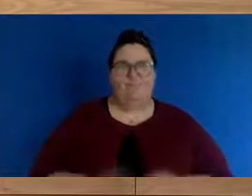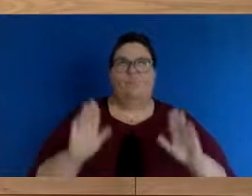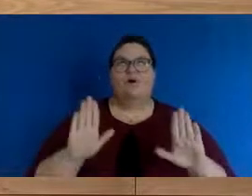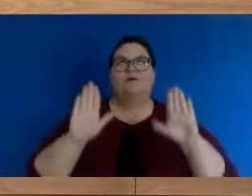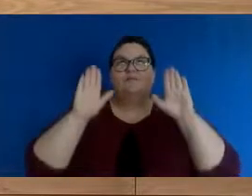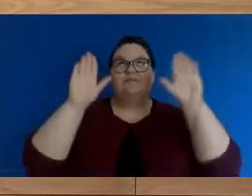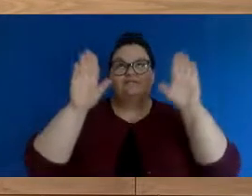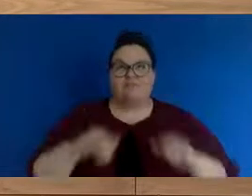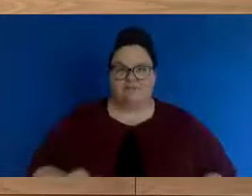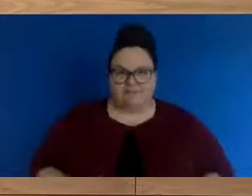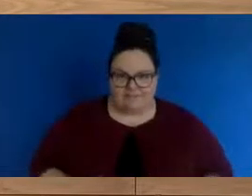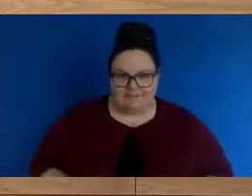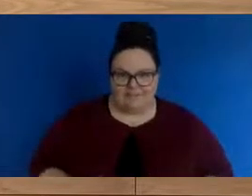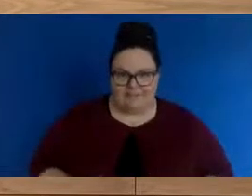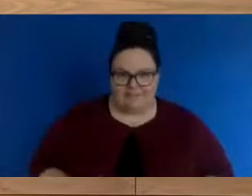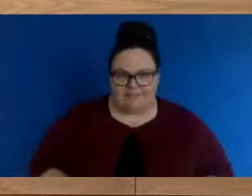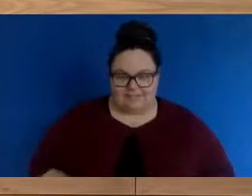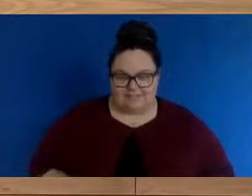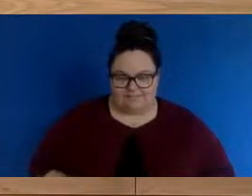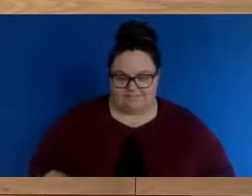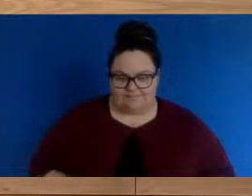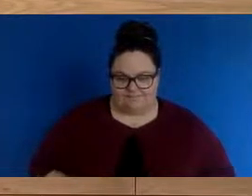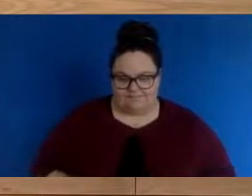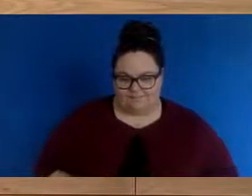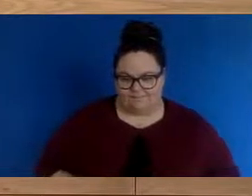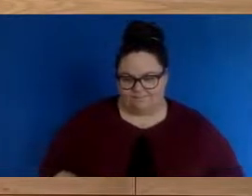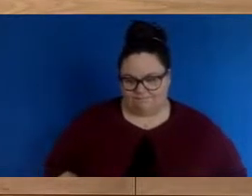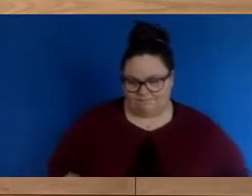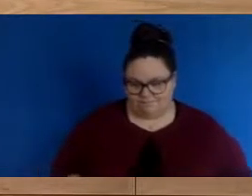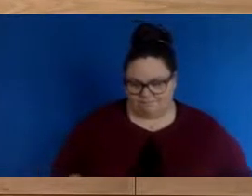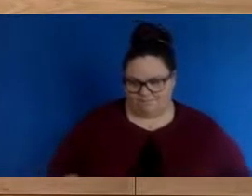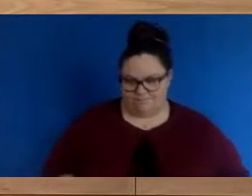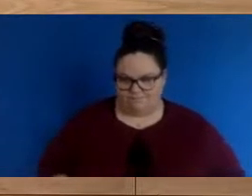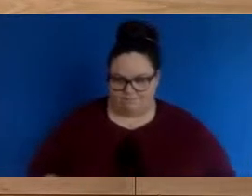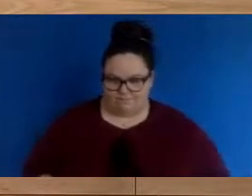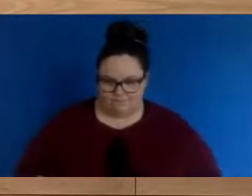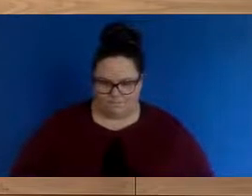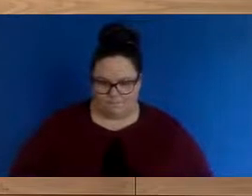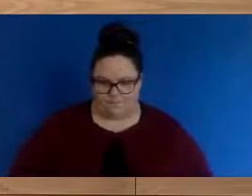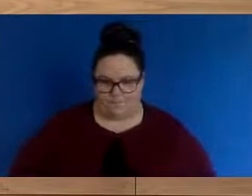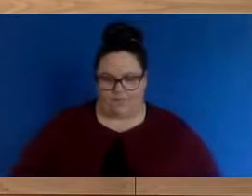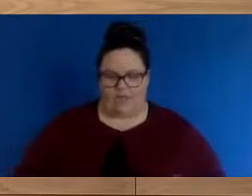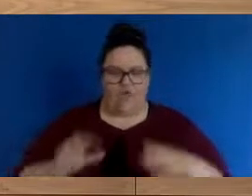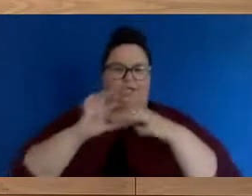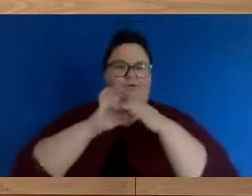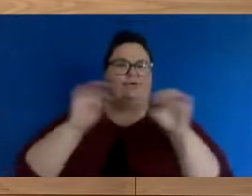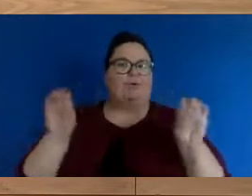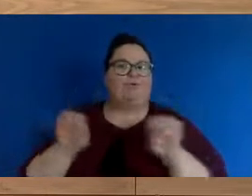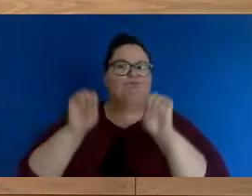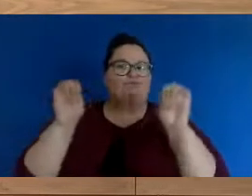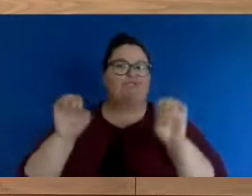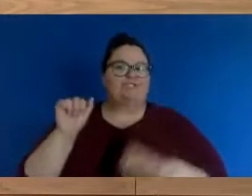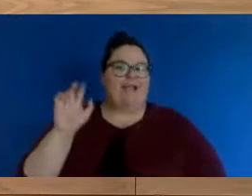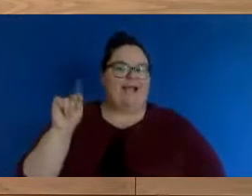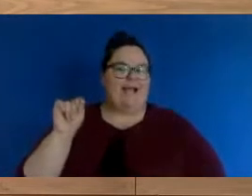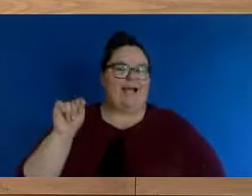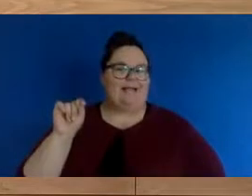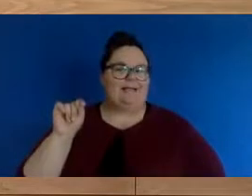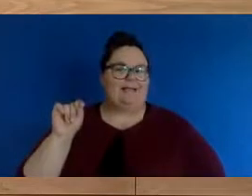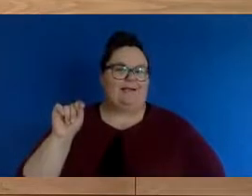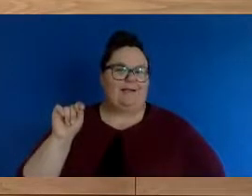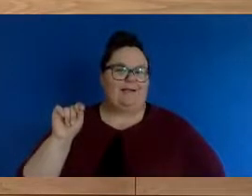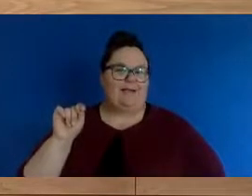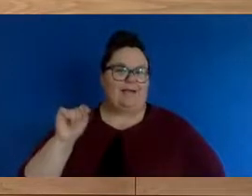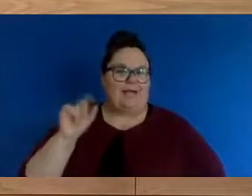Wonderful. So I just kind of following up on some of that about the emergency order and some of the things that I heard earlier on, as well